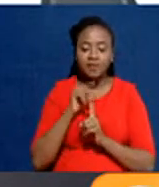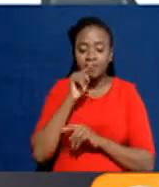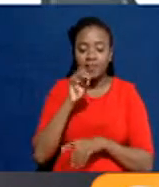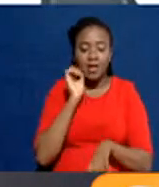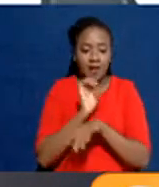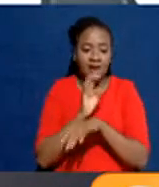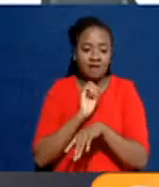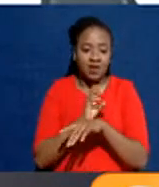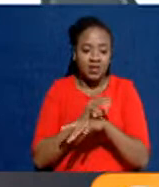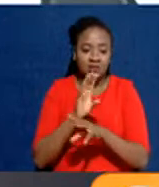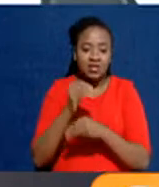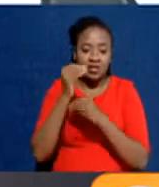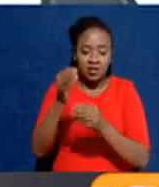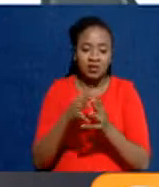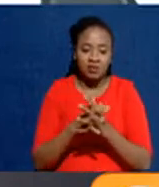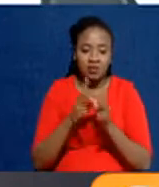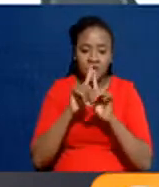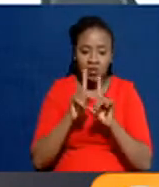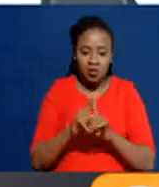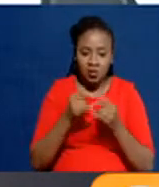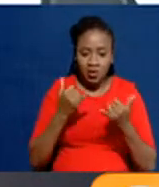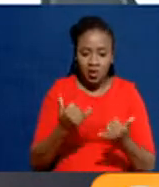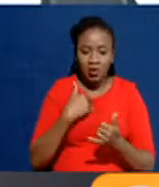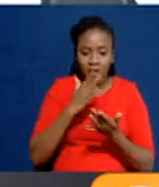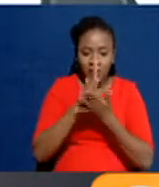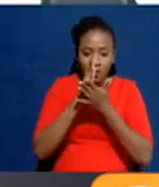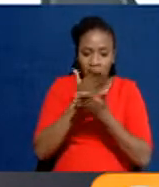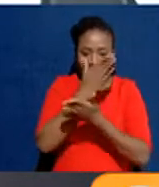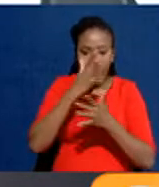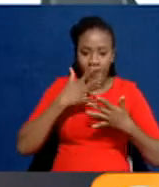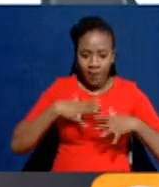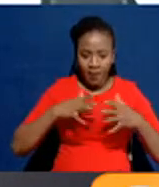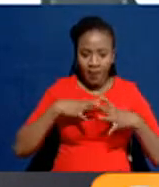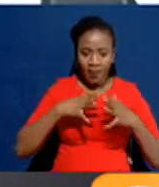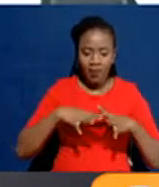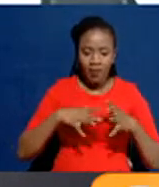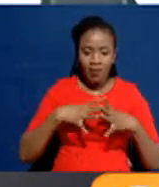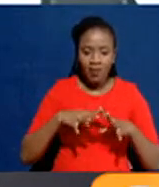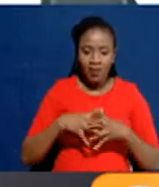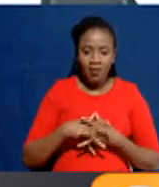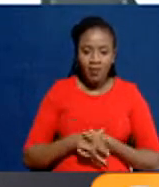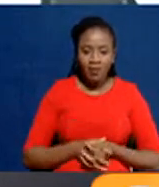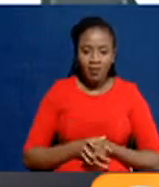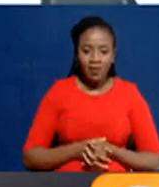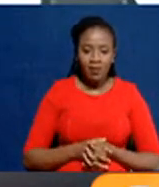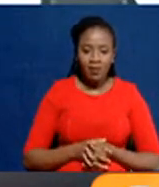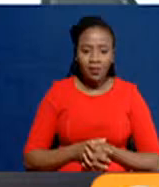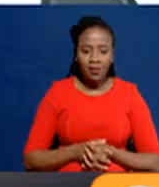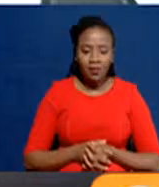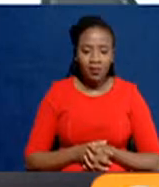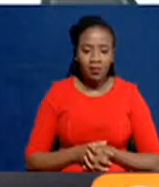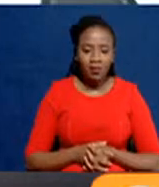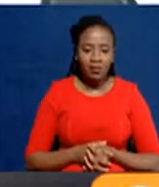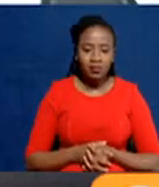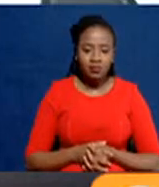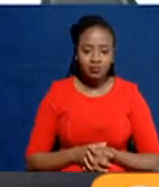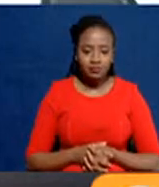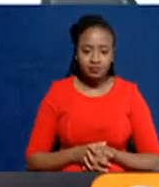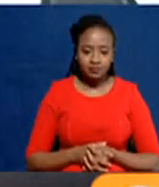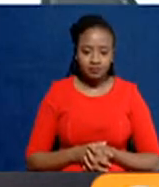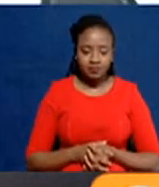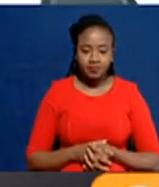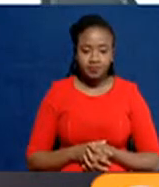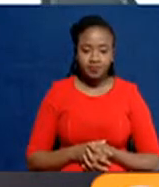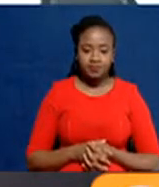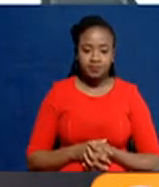being received. And now there are some people claiming that, in fact, on the issue of strangers in cabinet, that there was advice